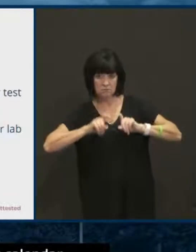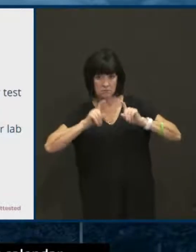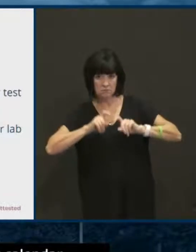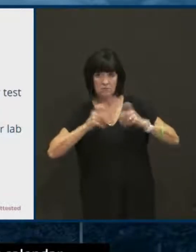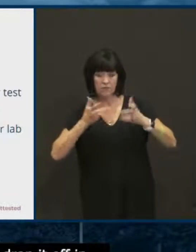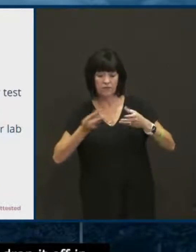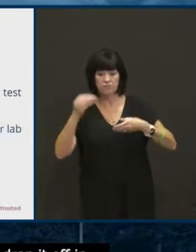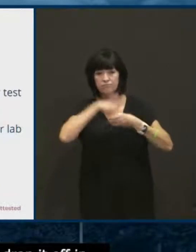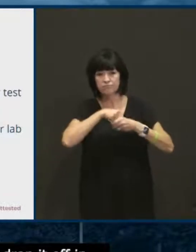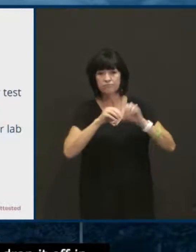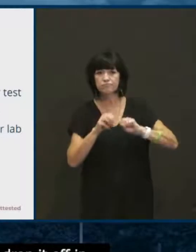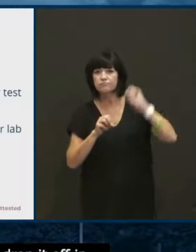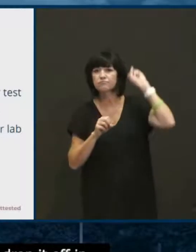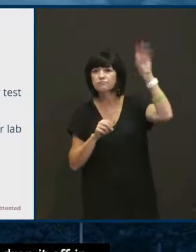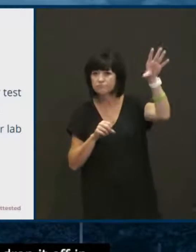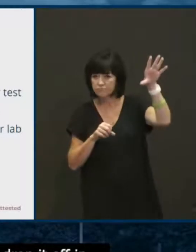people.